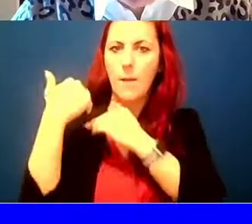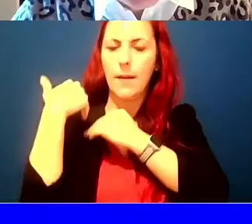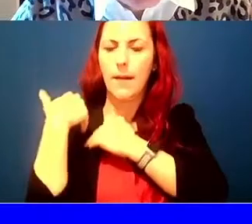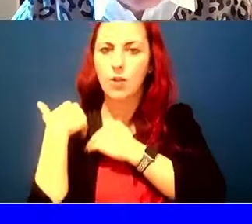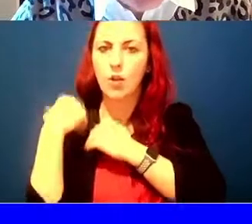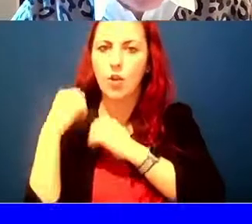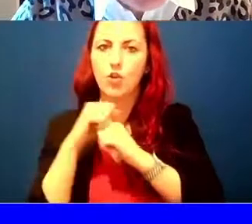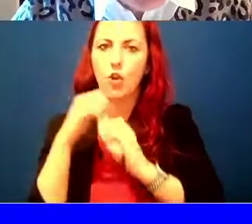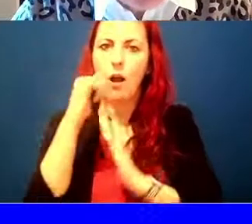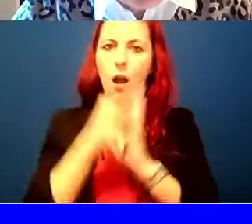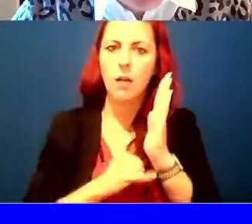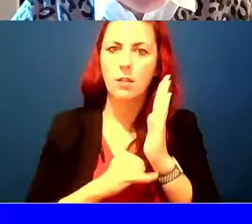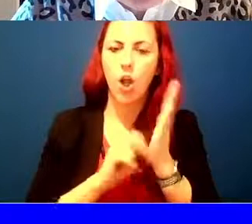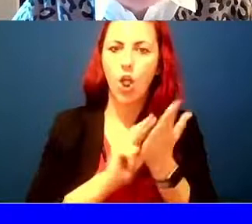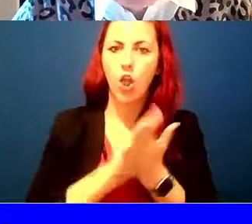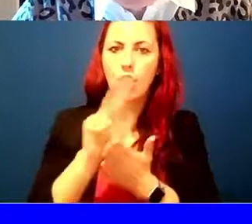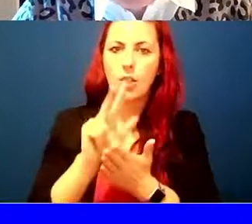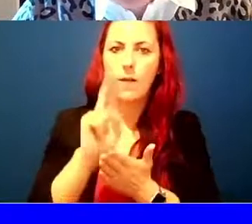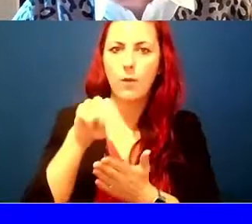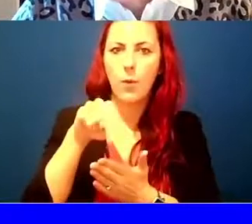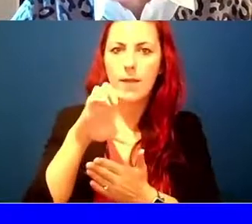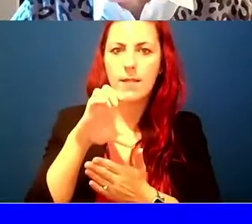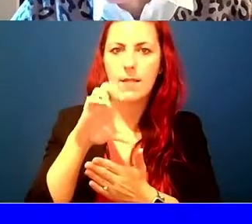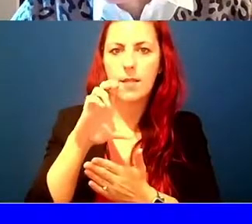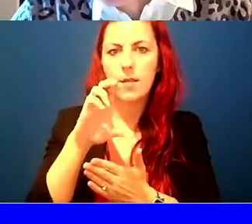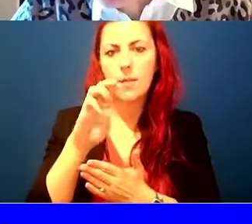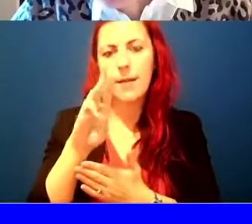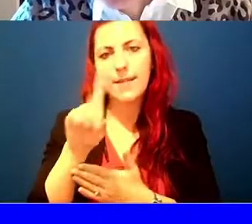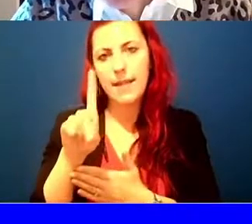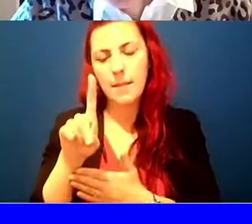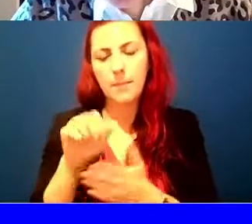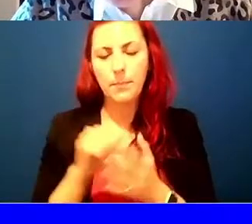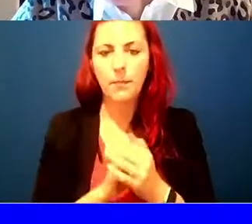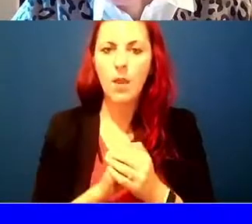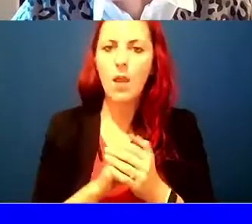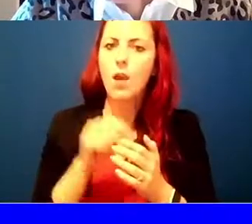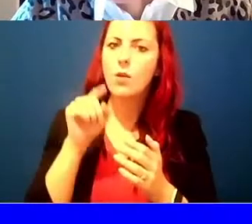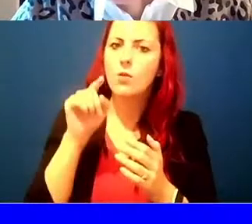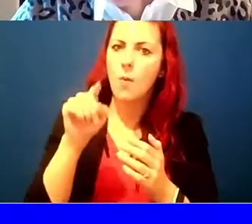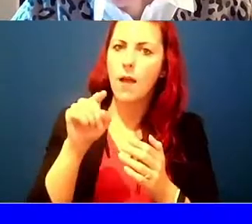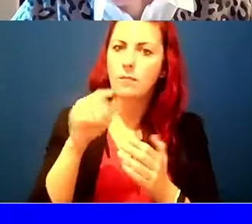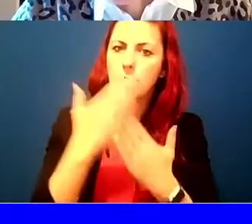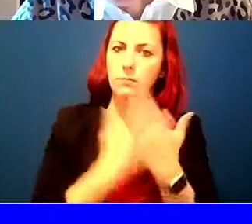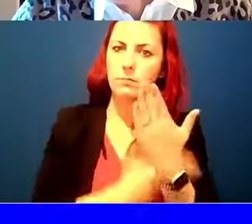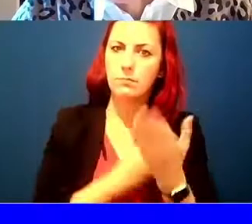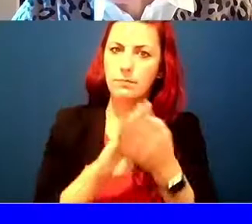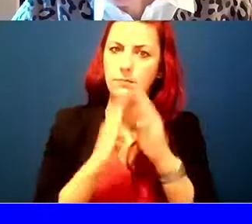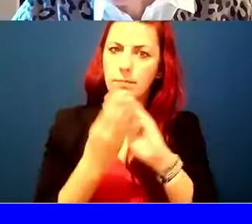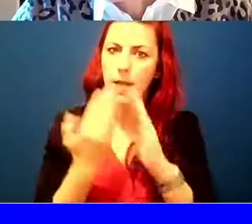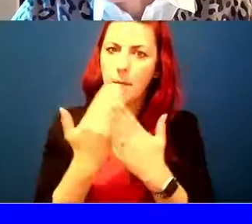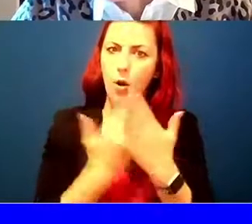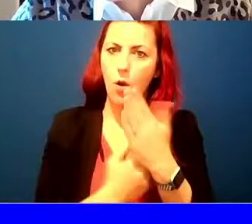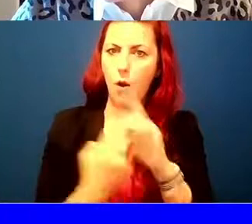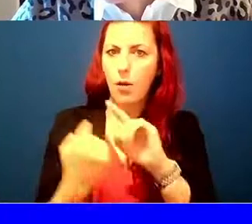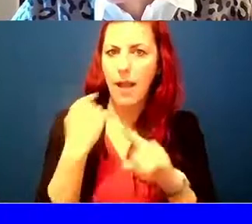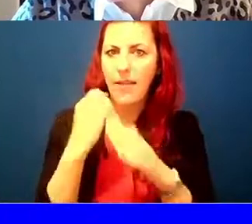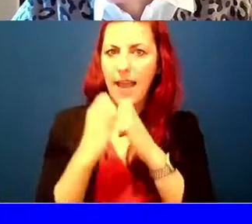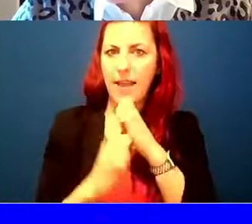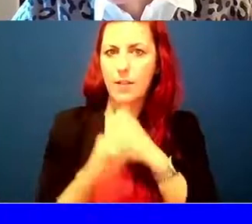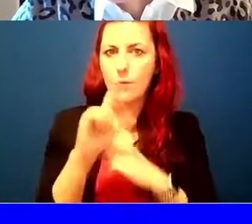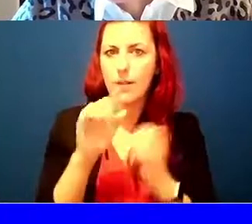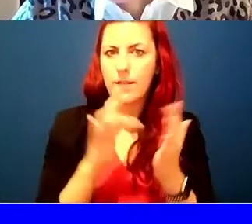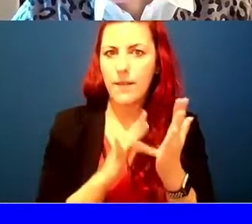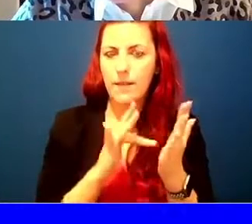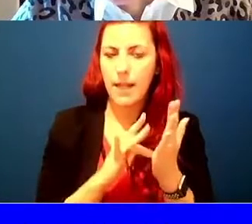Article 13 of UNCRPD. It's an act that was signed into law right at the end of 2015. It isn't yet